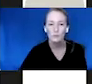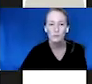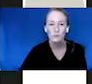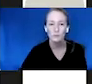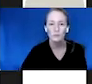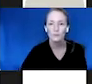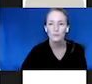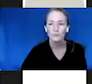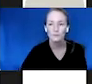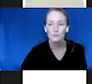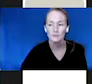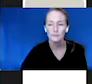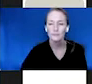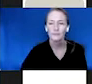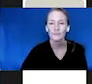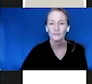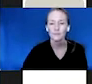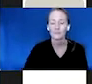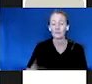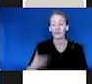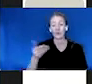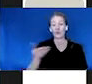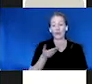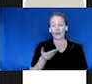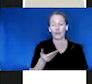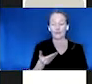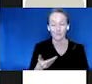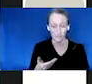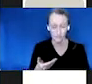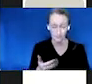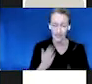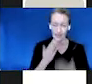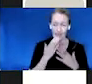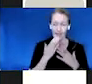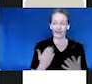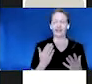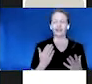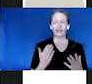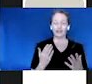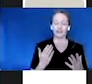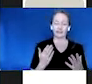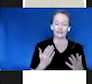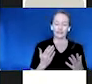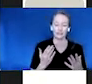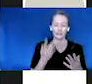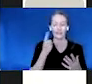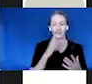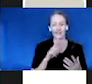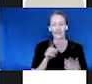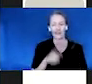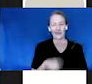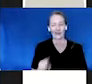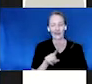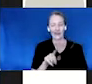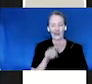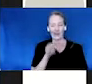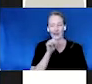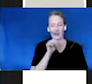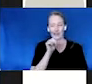Well, welcome to this session, and thanks to all of you for bearing with us through the technical